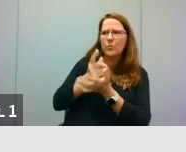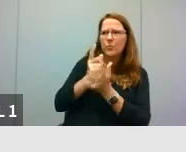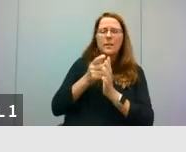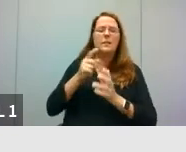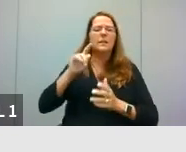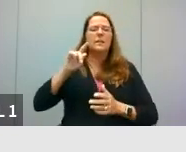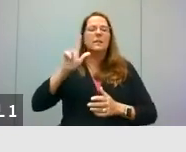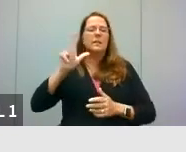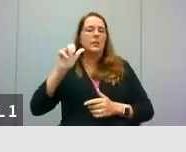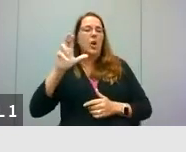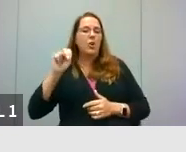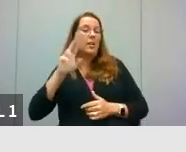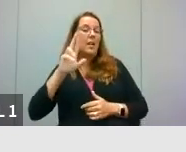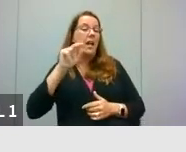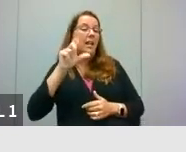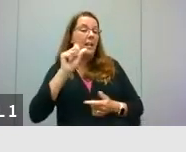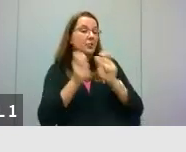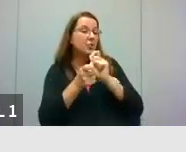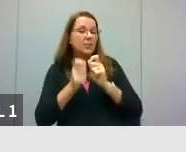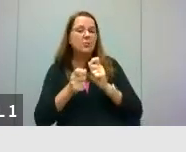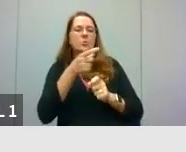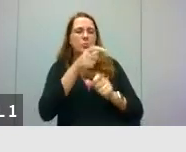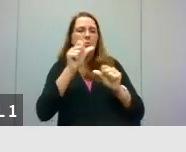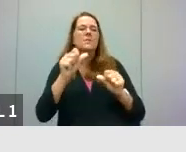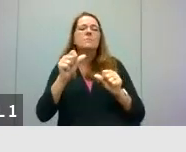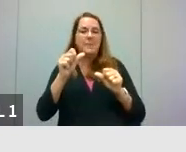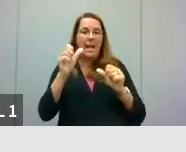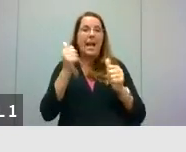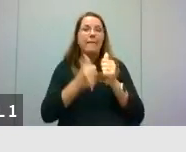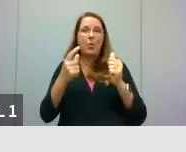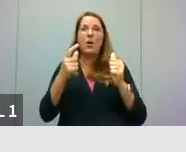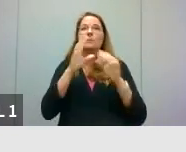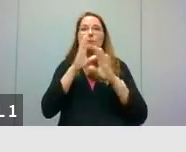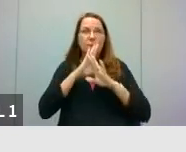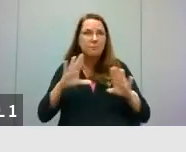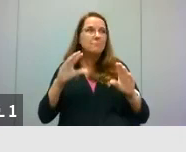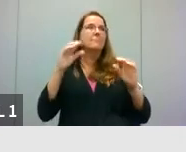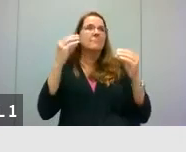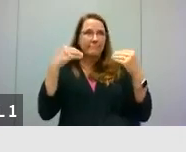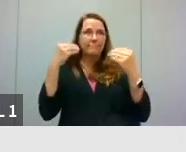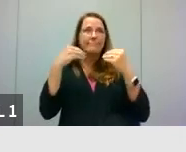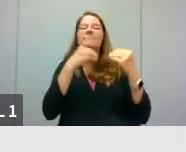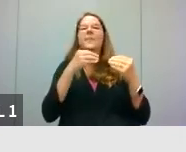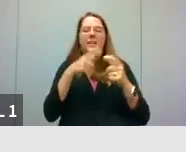Unless there are changes, they can be approved by consensus. Okay.